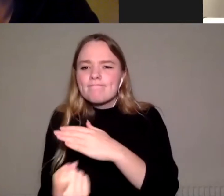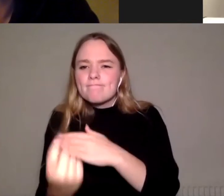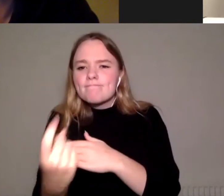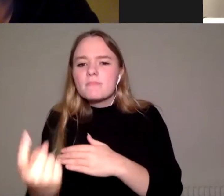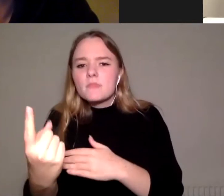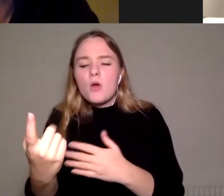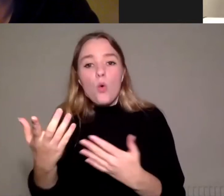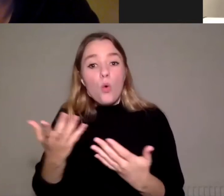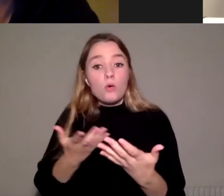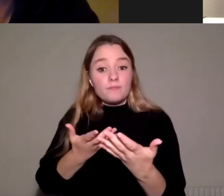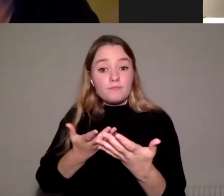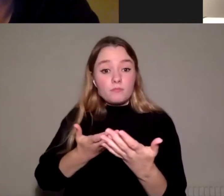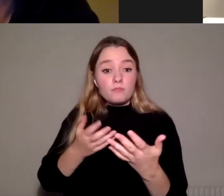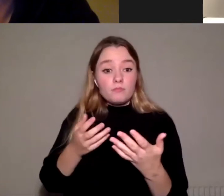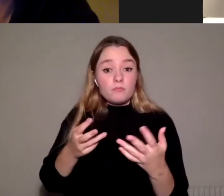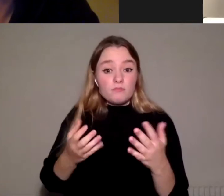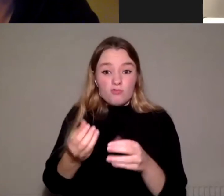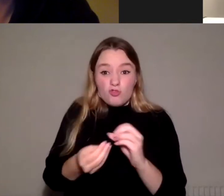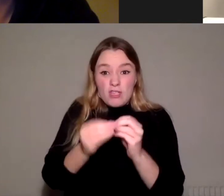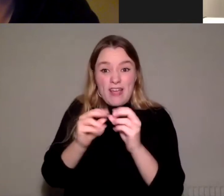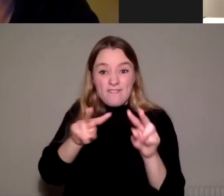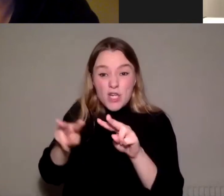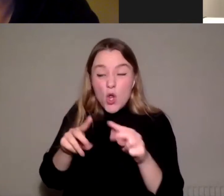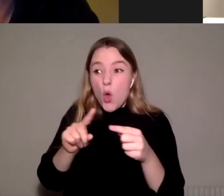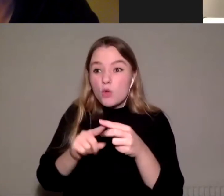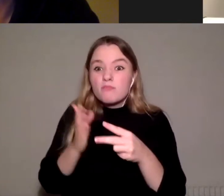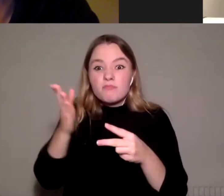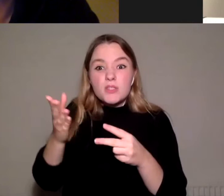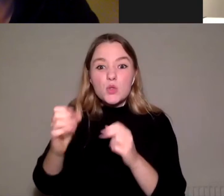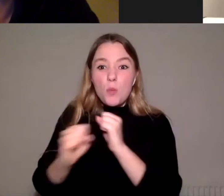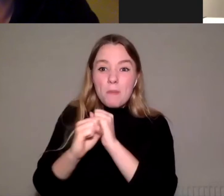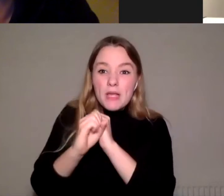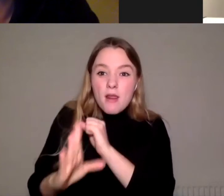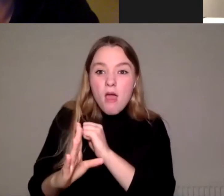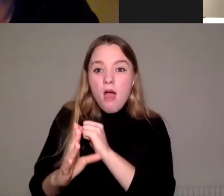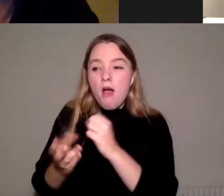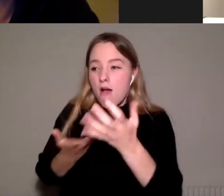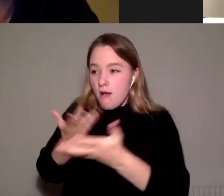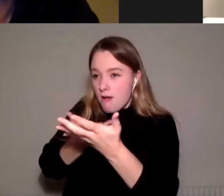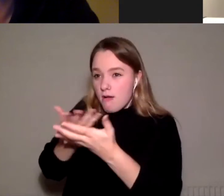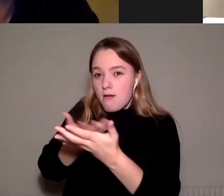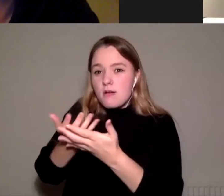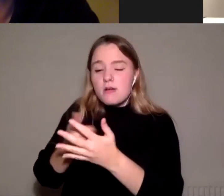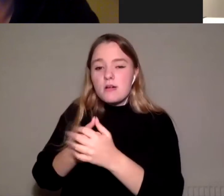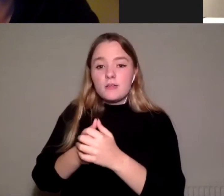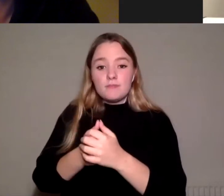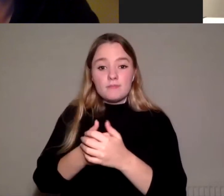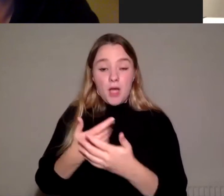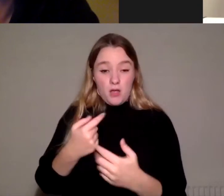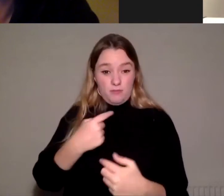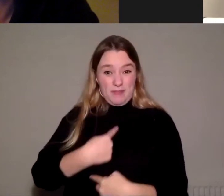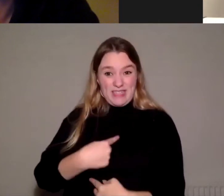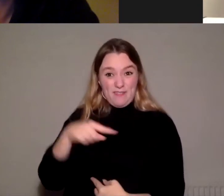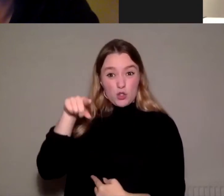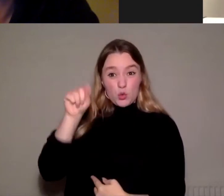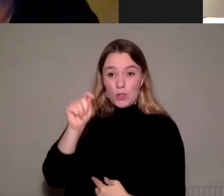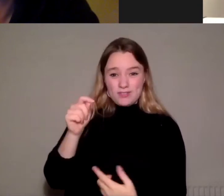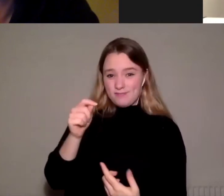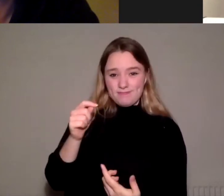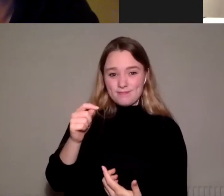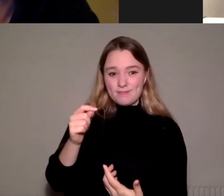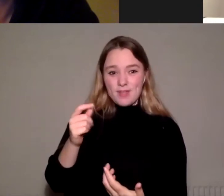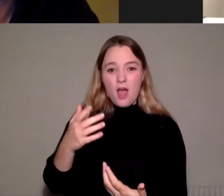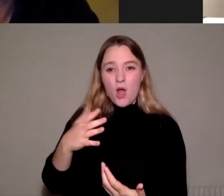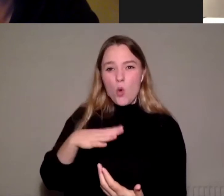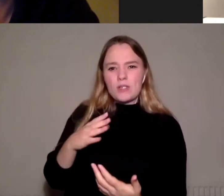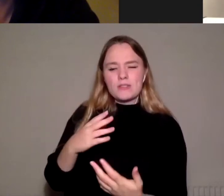media, writing articles, but there isn't really a choice, because I feel like if I don't do it, I don't want to rely on anyone